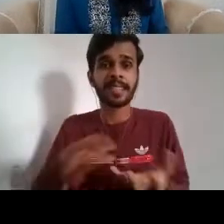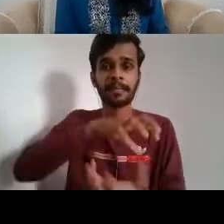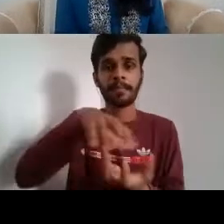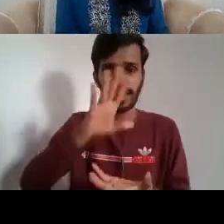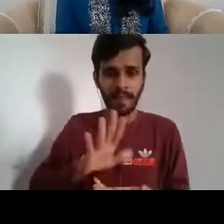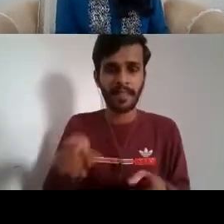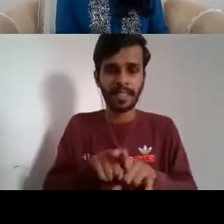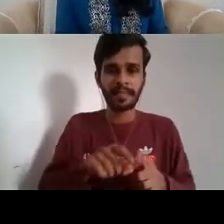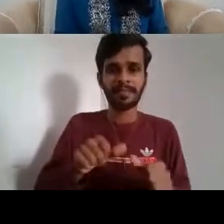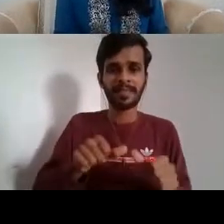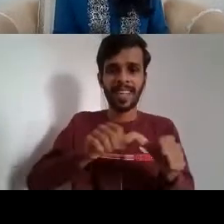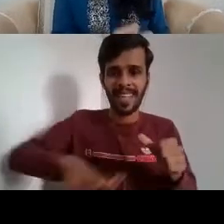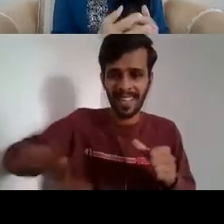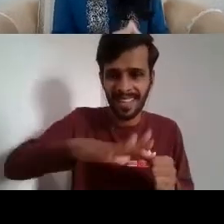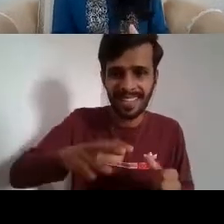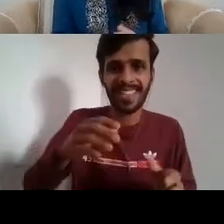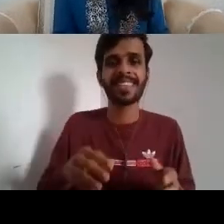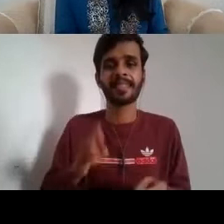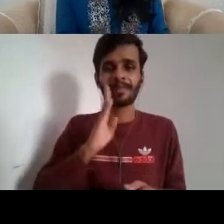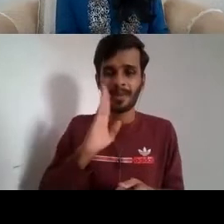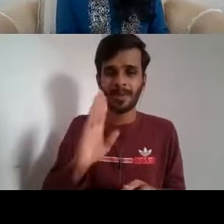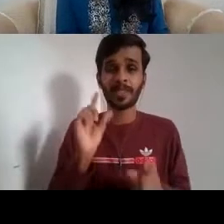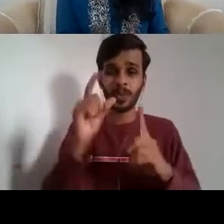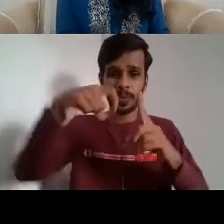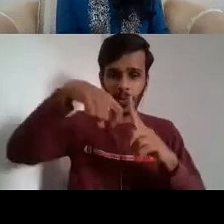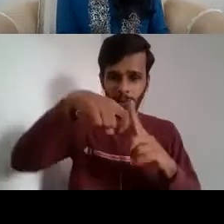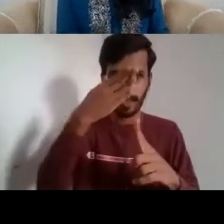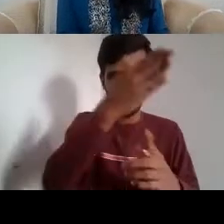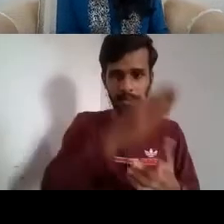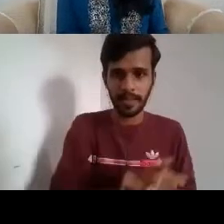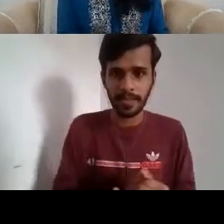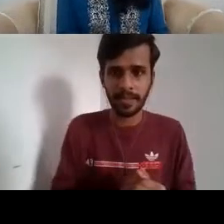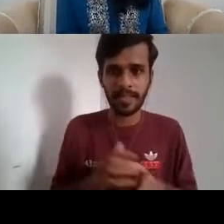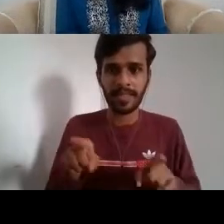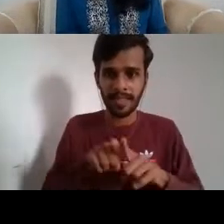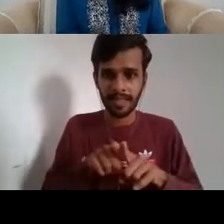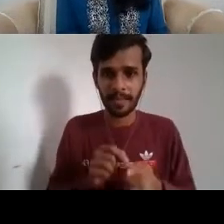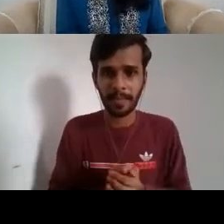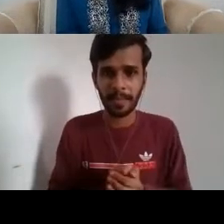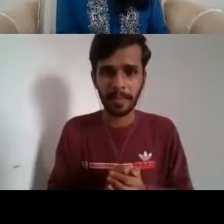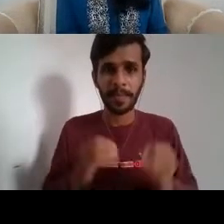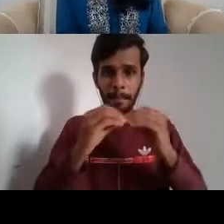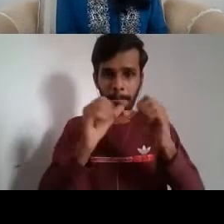music in UK and the chutney and soca music in Trinidad and Tobago.